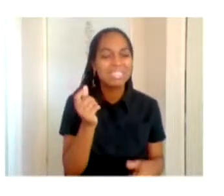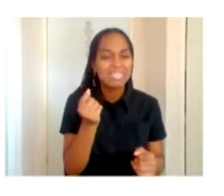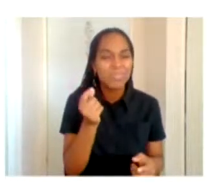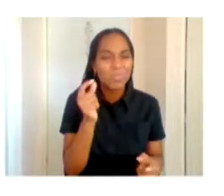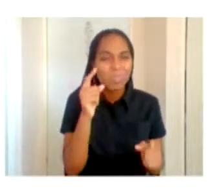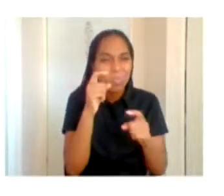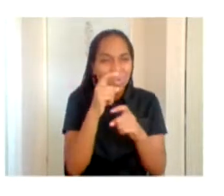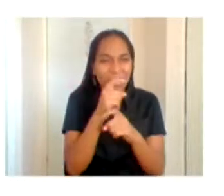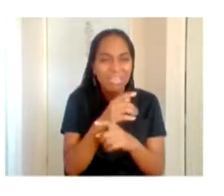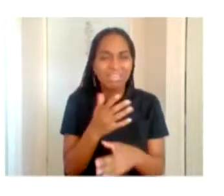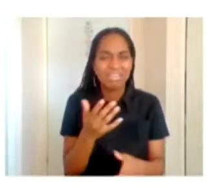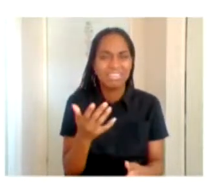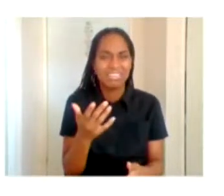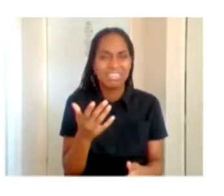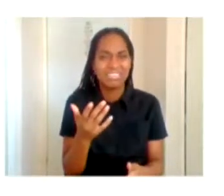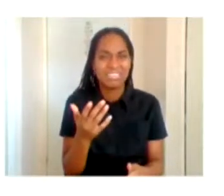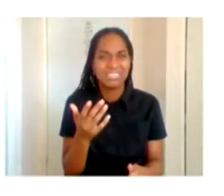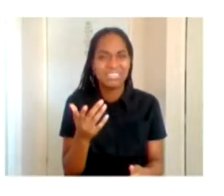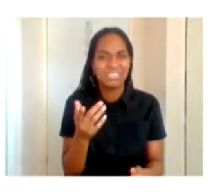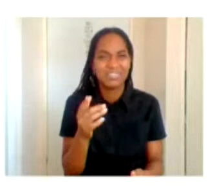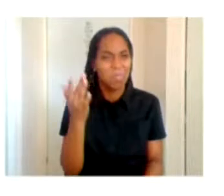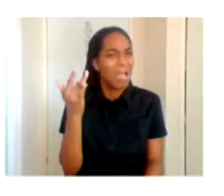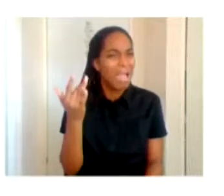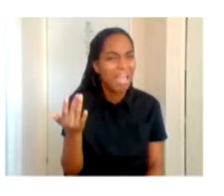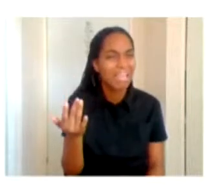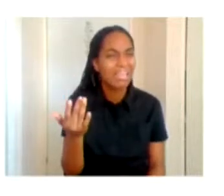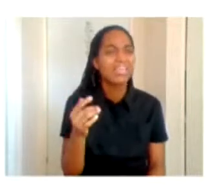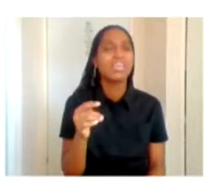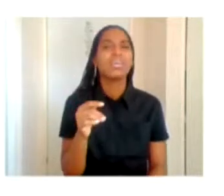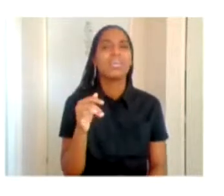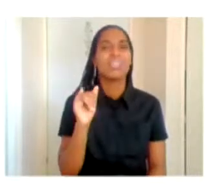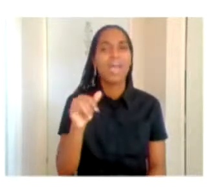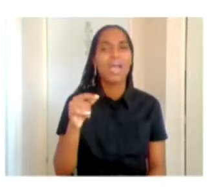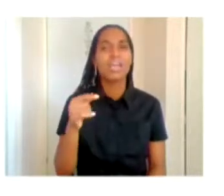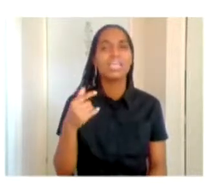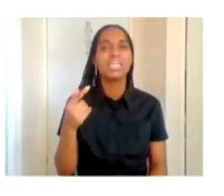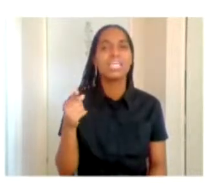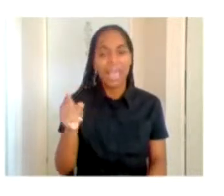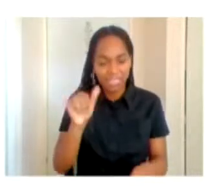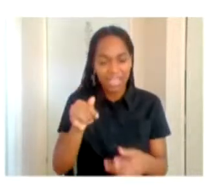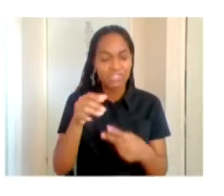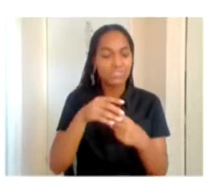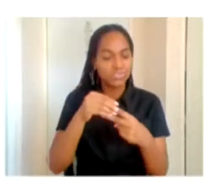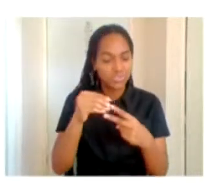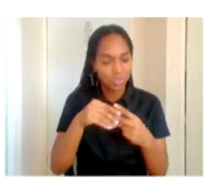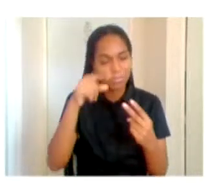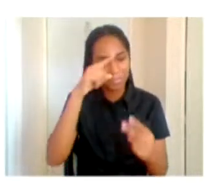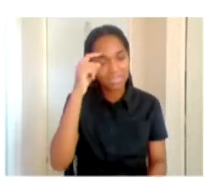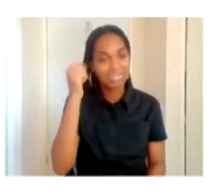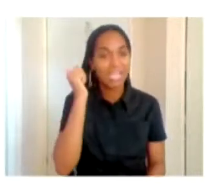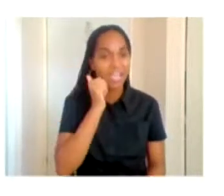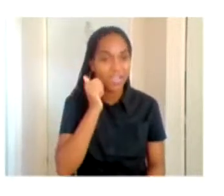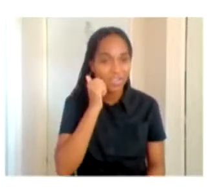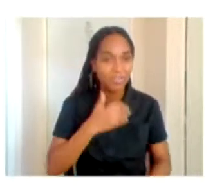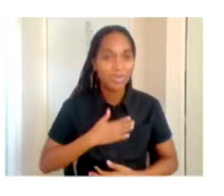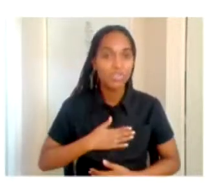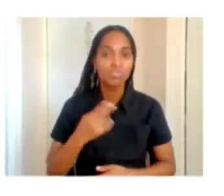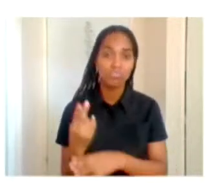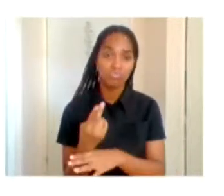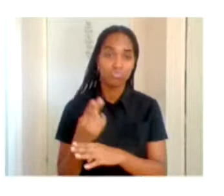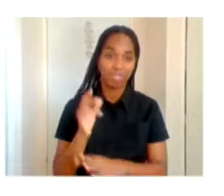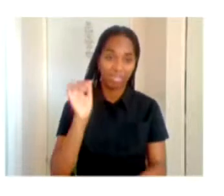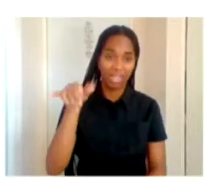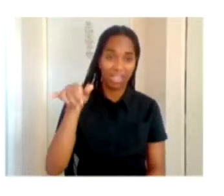file, not the stream, but that has been a kind of choice because everybody is using that one. If you kind